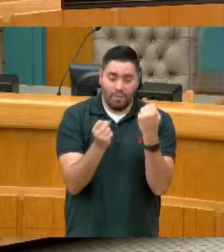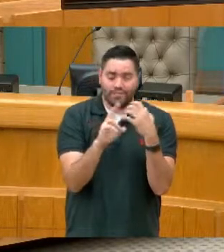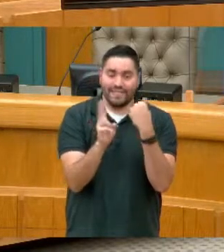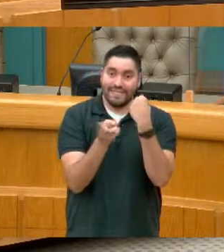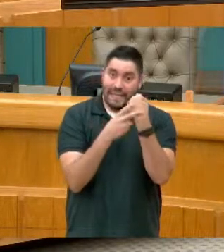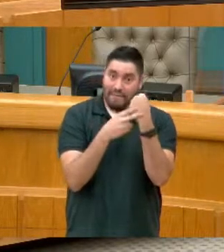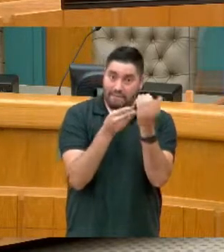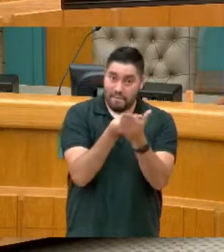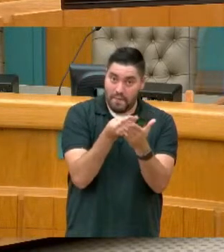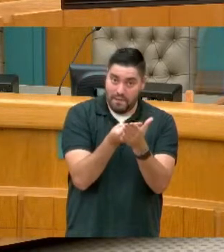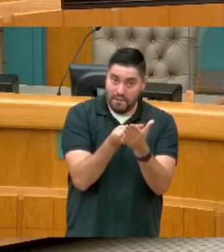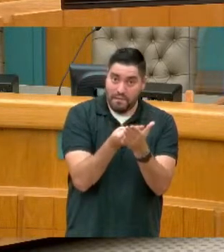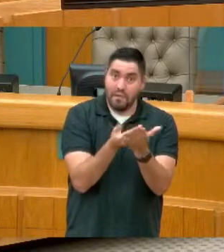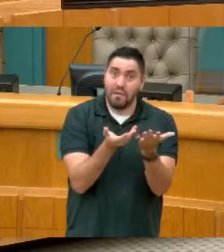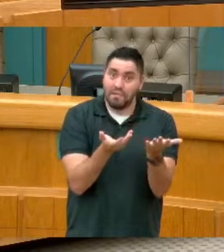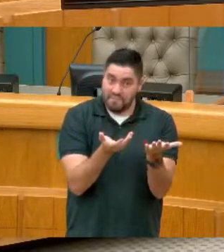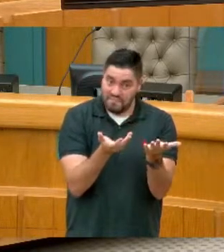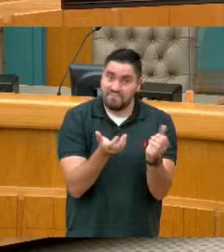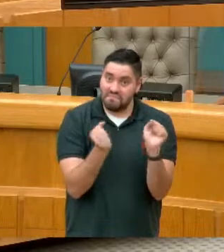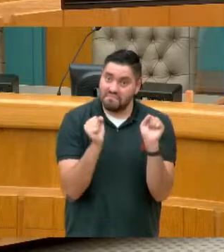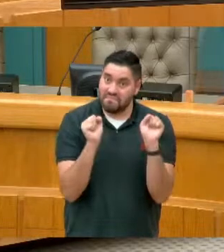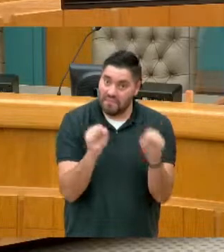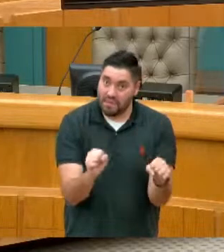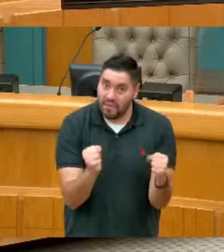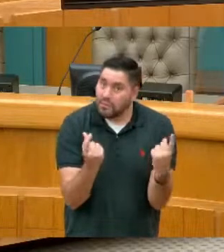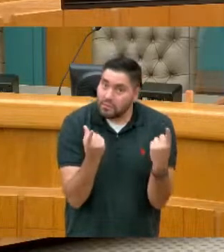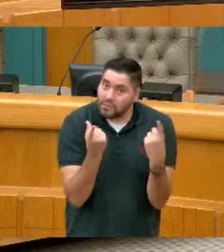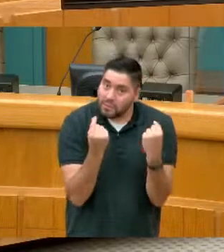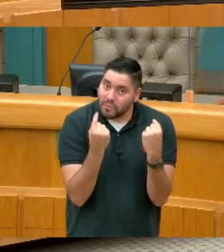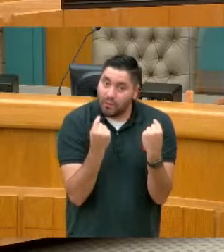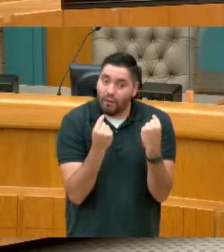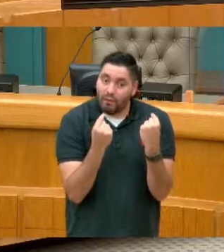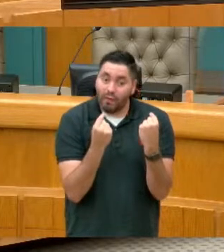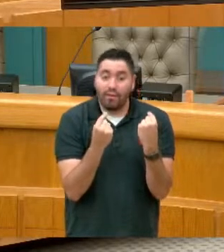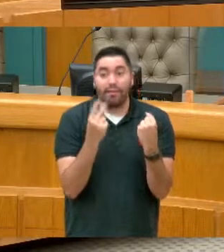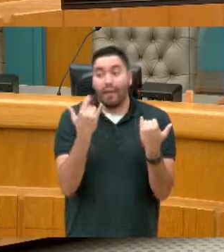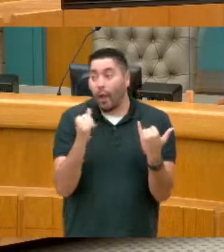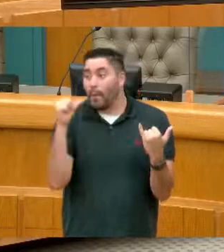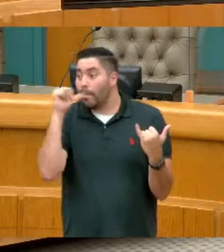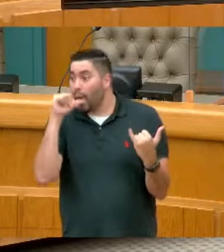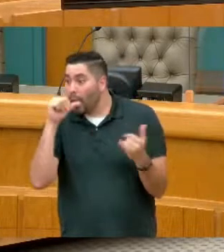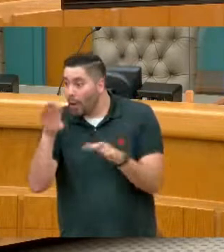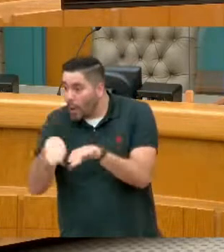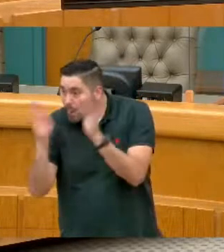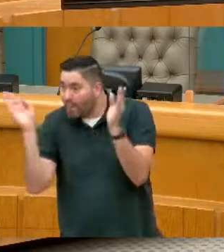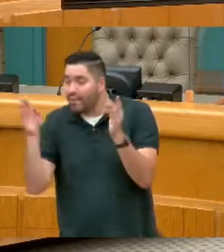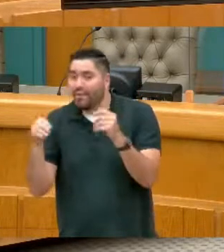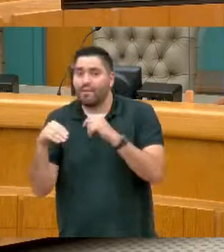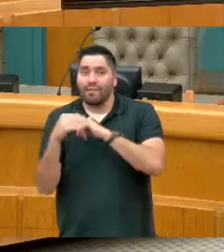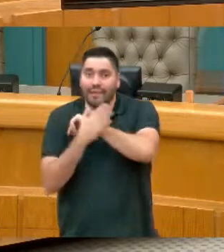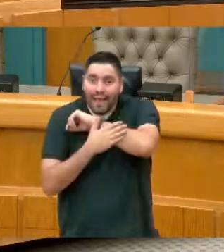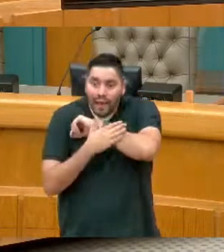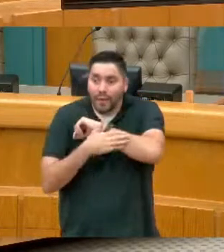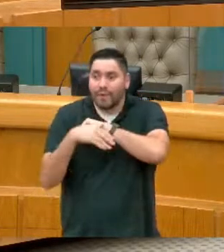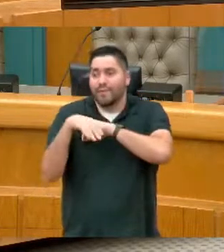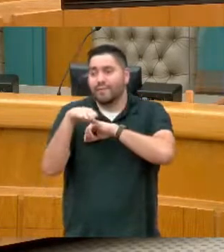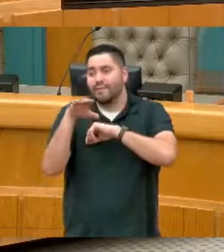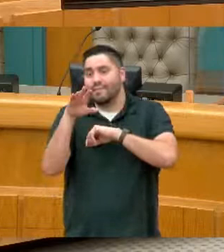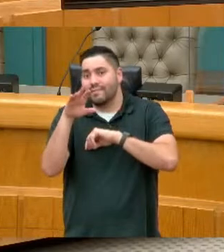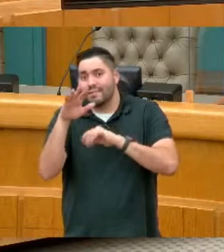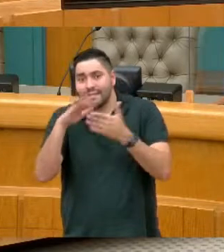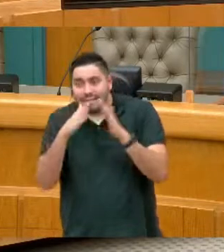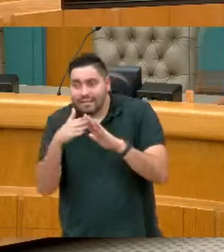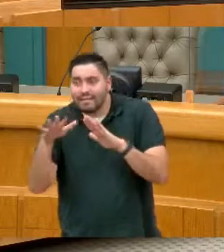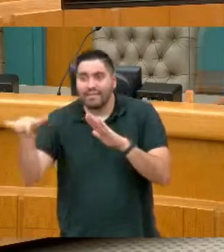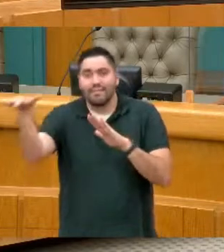to see significant increases anytime in the future. We want to see them going down. And so